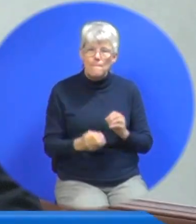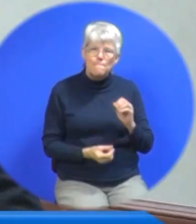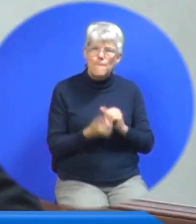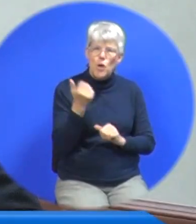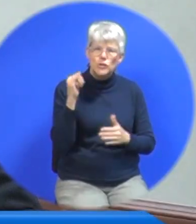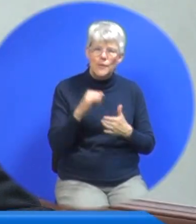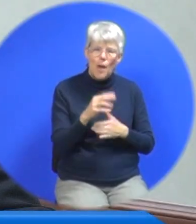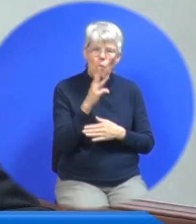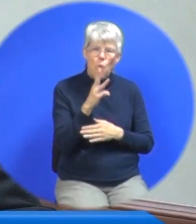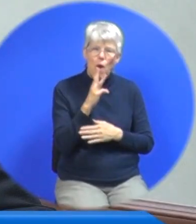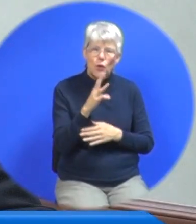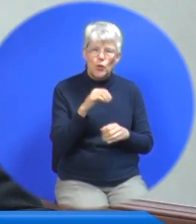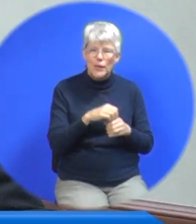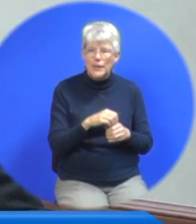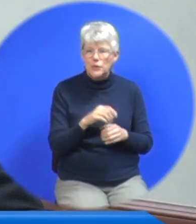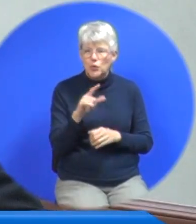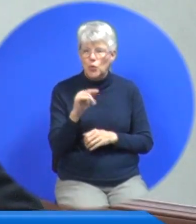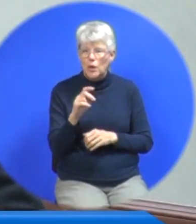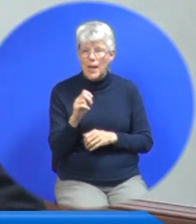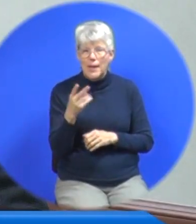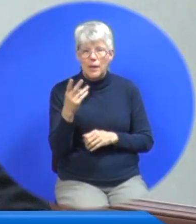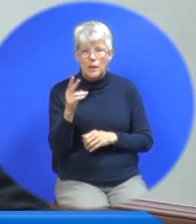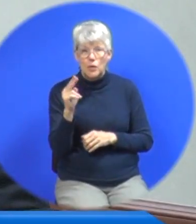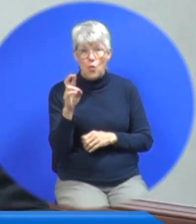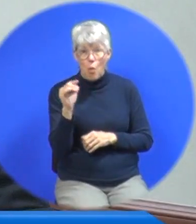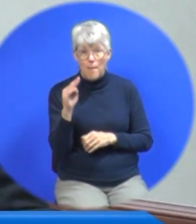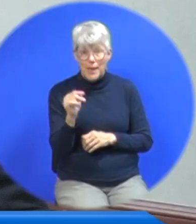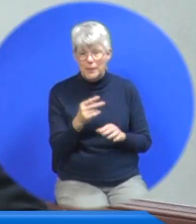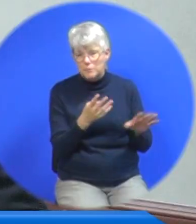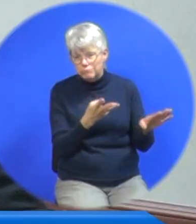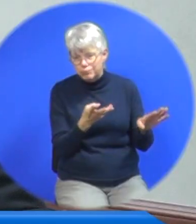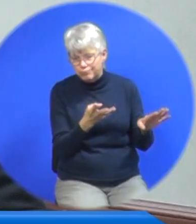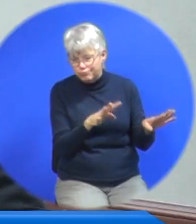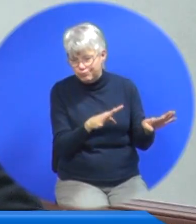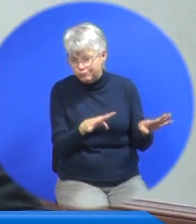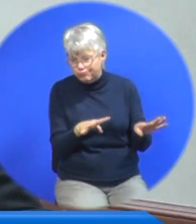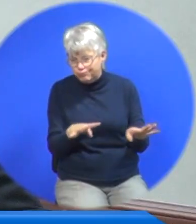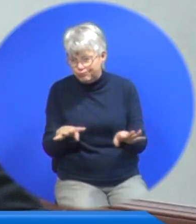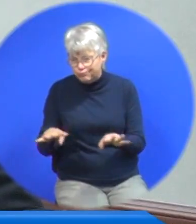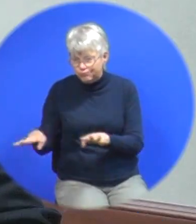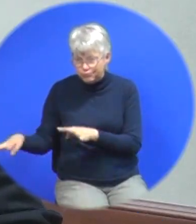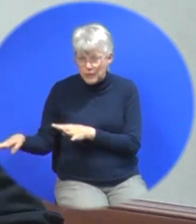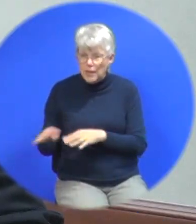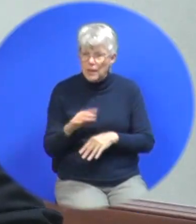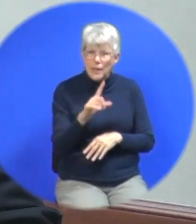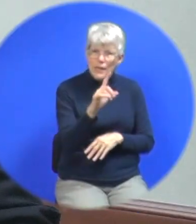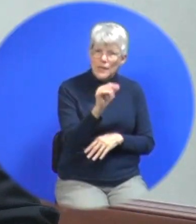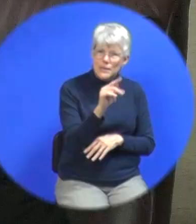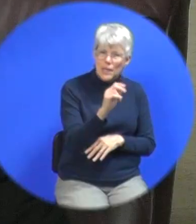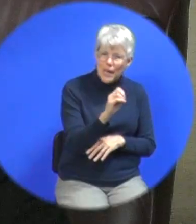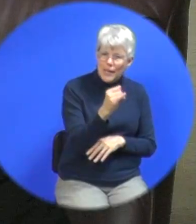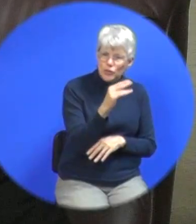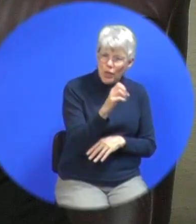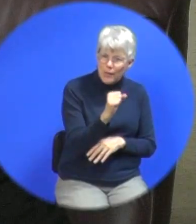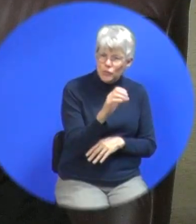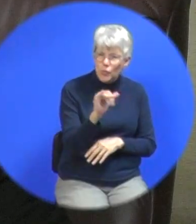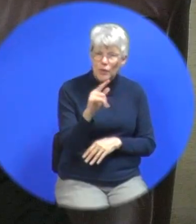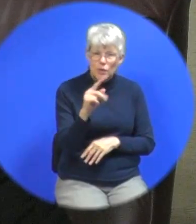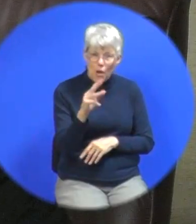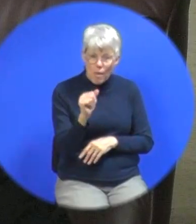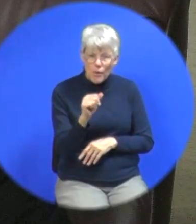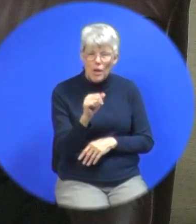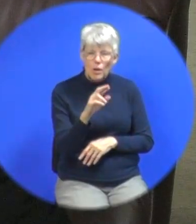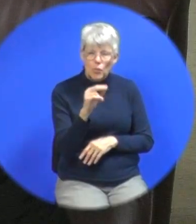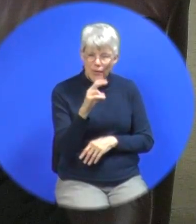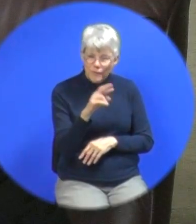water going into Lake Norman for them to draw obviously originates pretty much in Lake James through the Catawba River and Limble River,